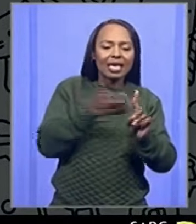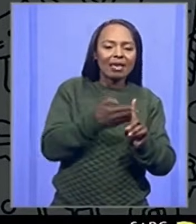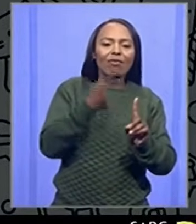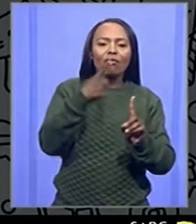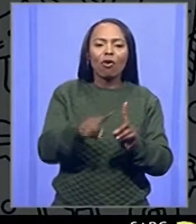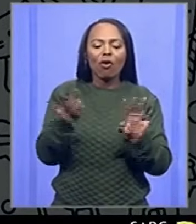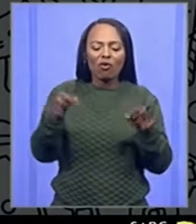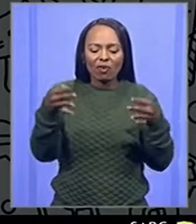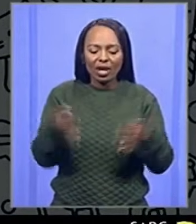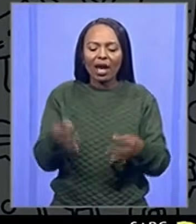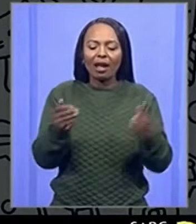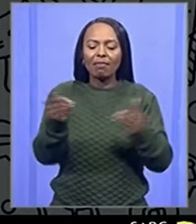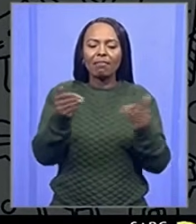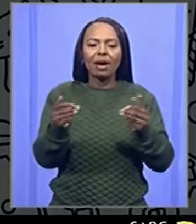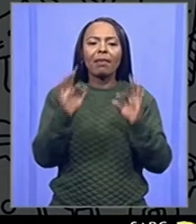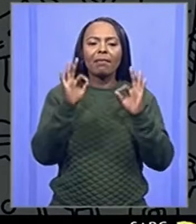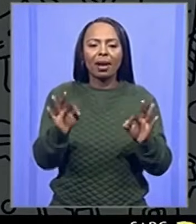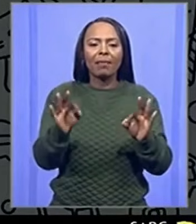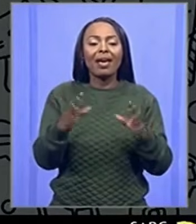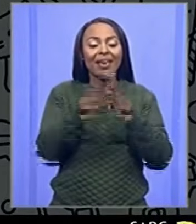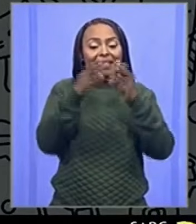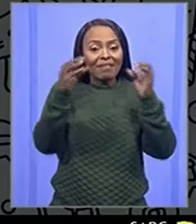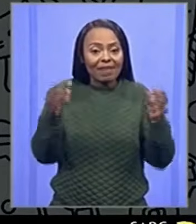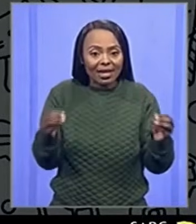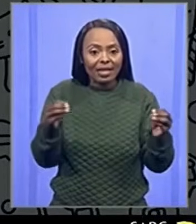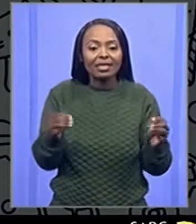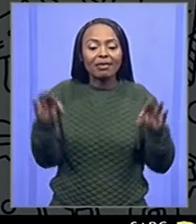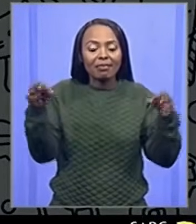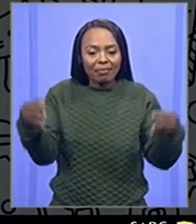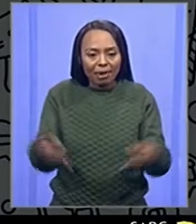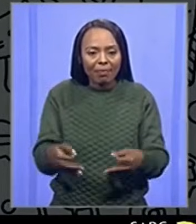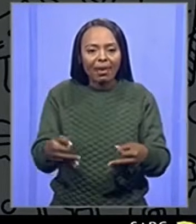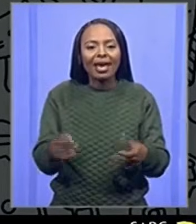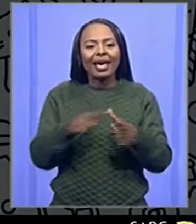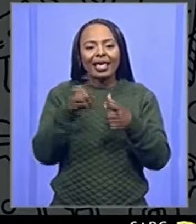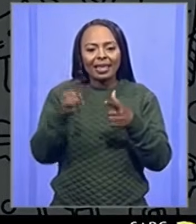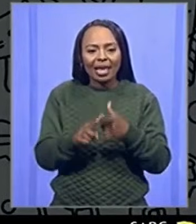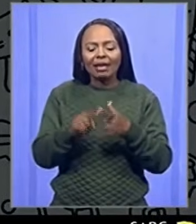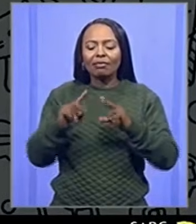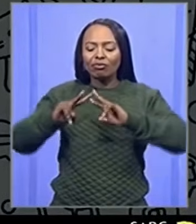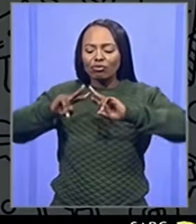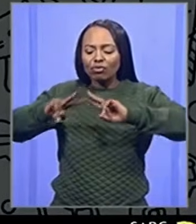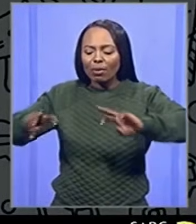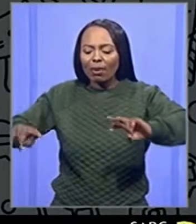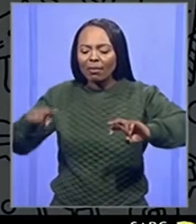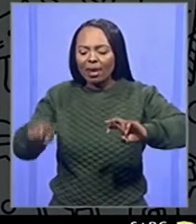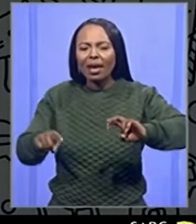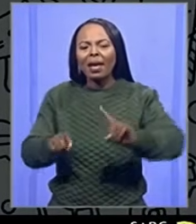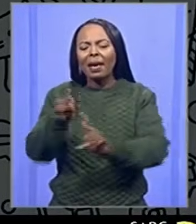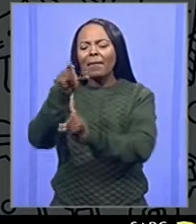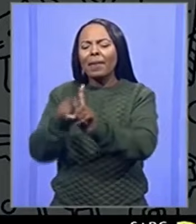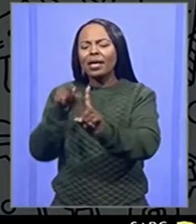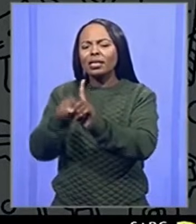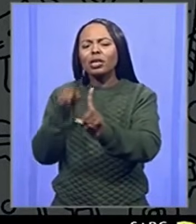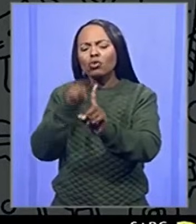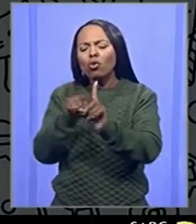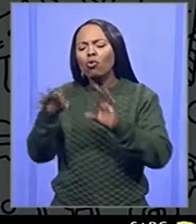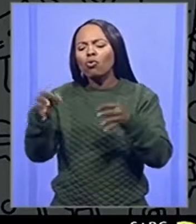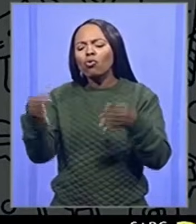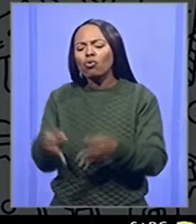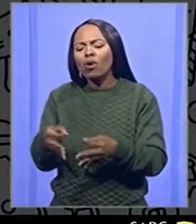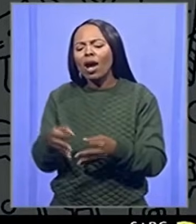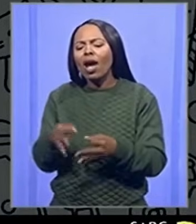o pate o qete ka morao ho mono ebe o tlo fuputsa gore na motho eo le gone o mo pata o hlokahetse ka